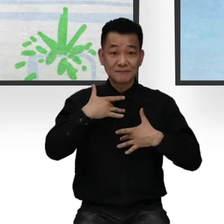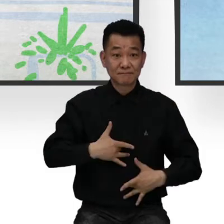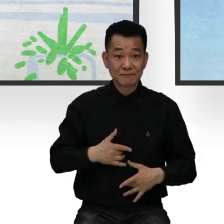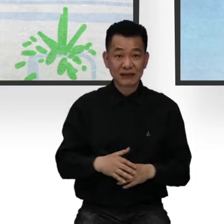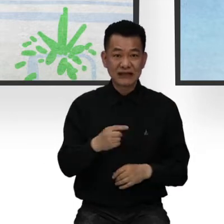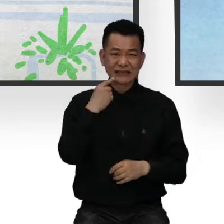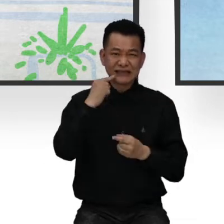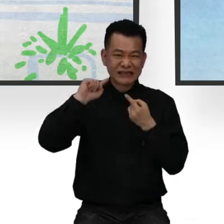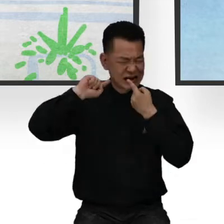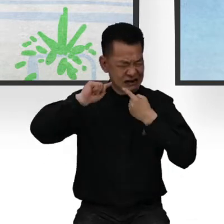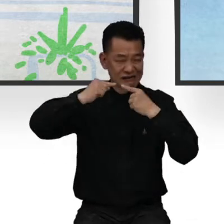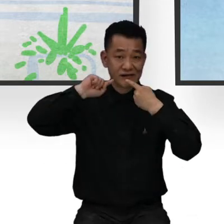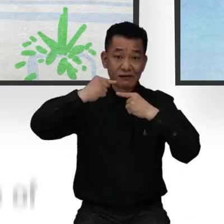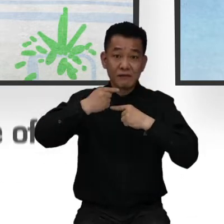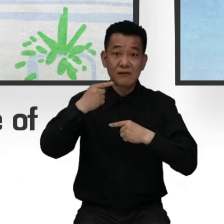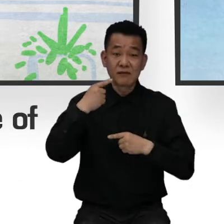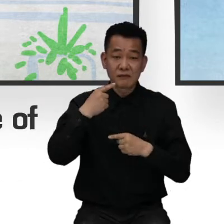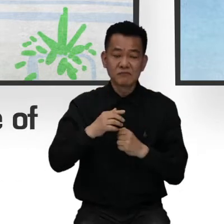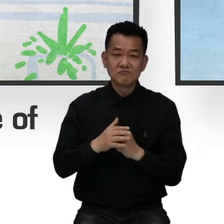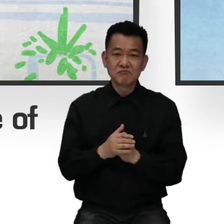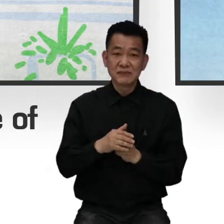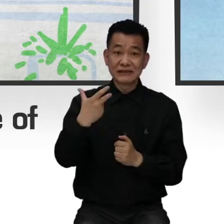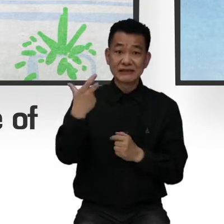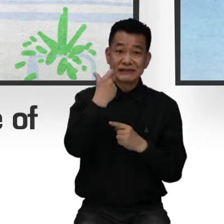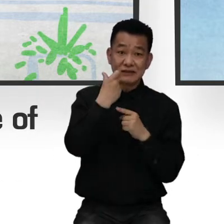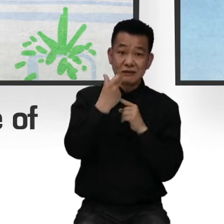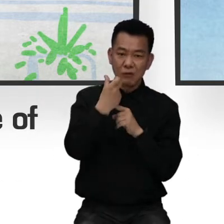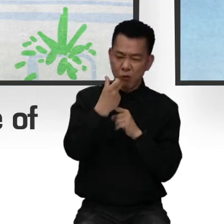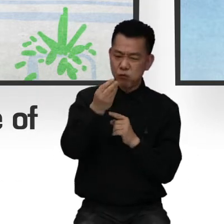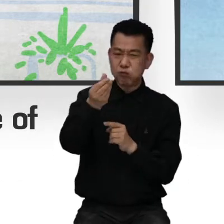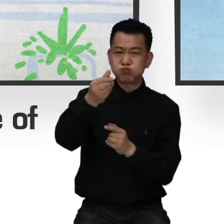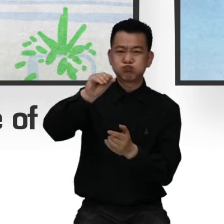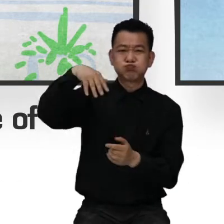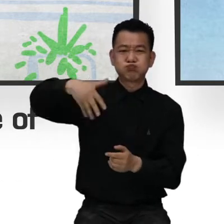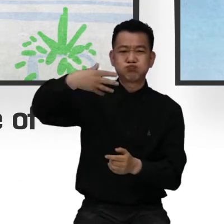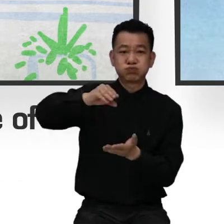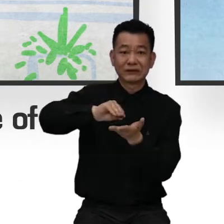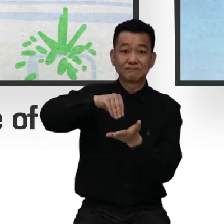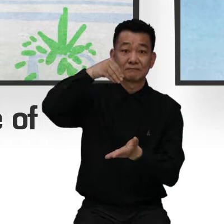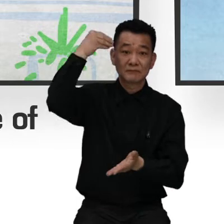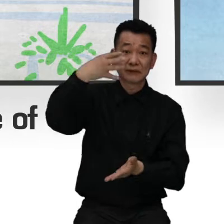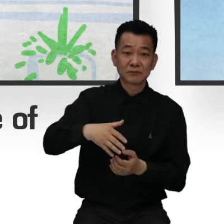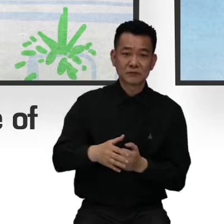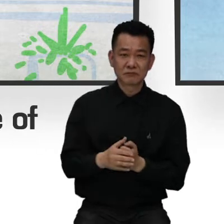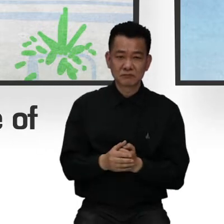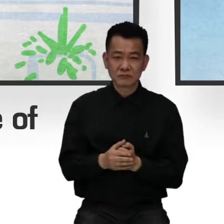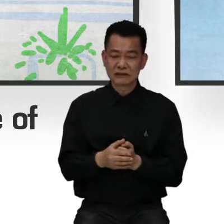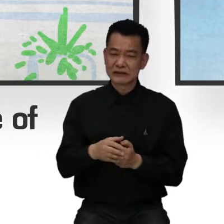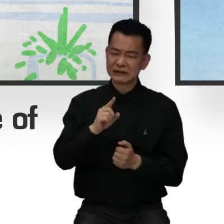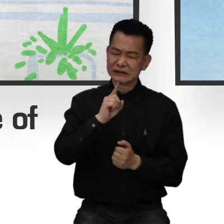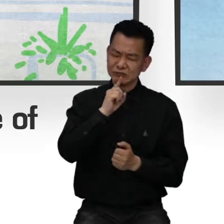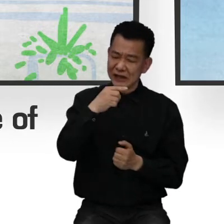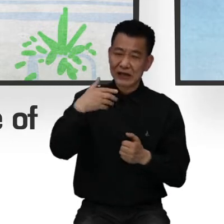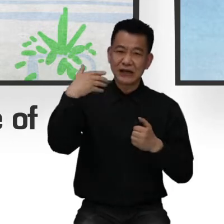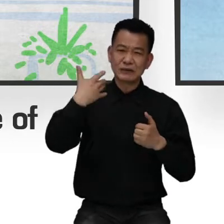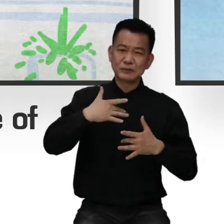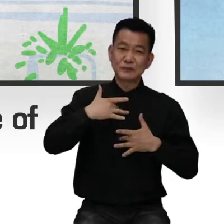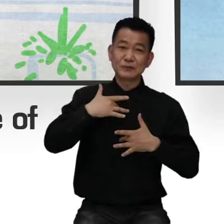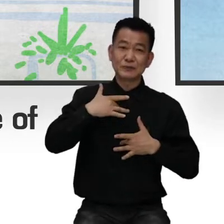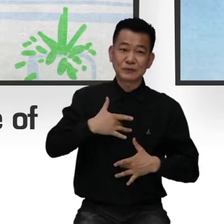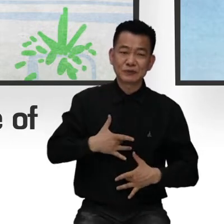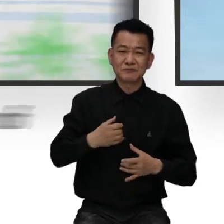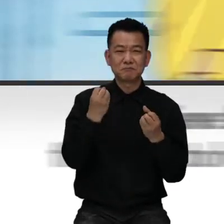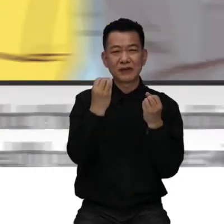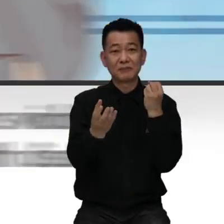son keeps whining that it hurts. Moreover, the treatment fee is expensive because of anesthesia. All of these make me